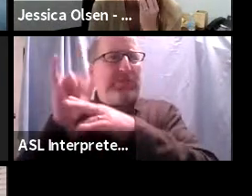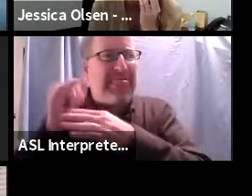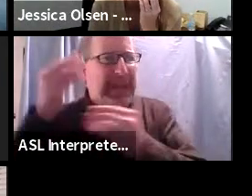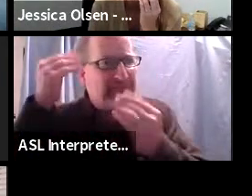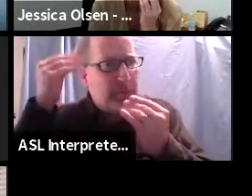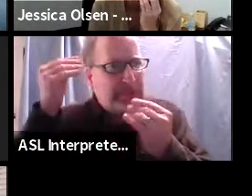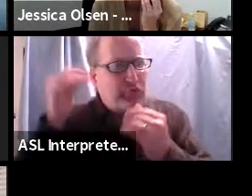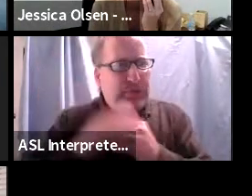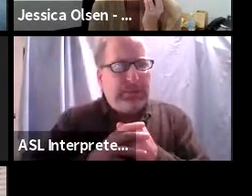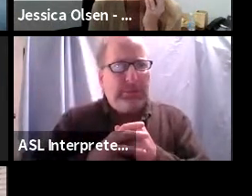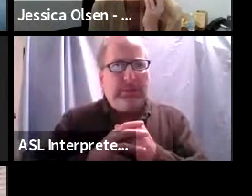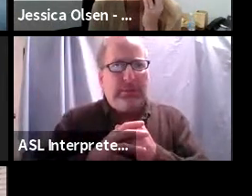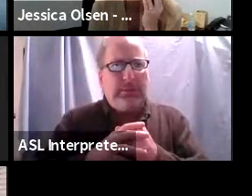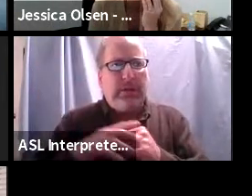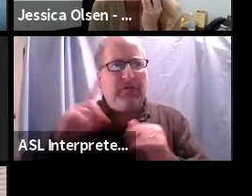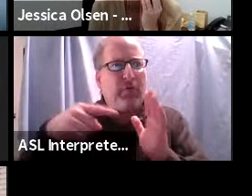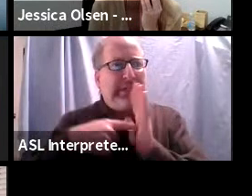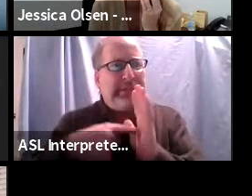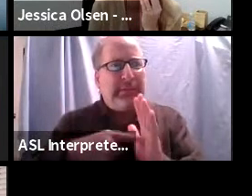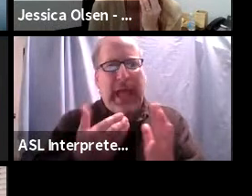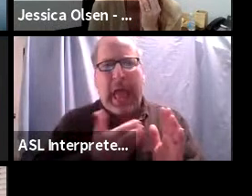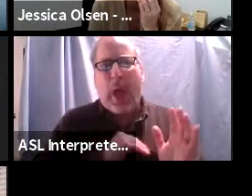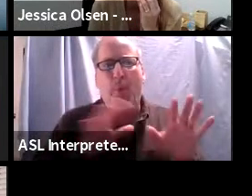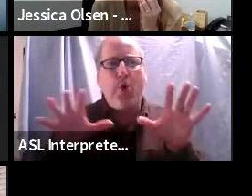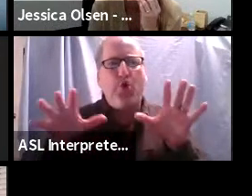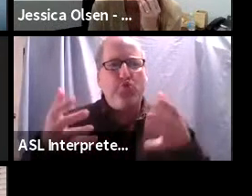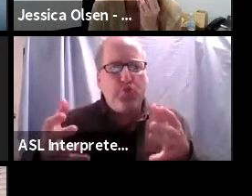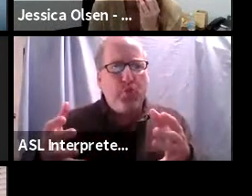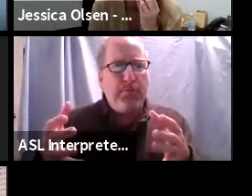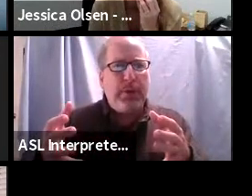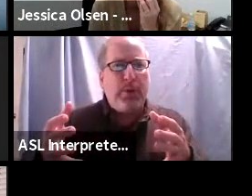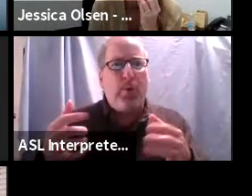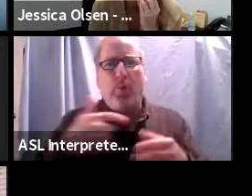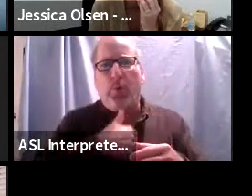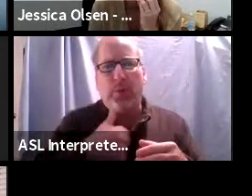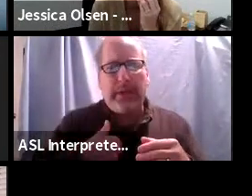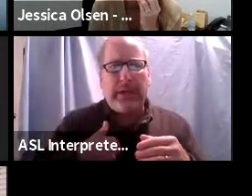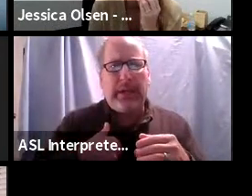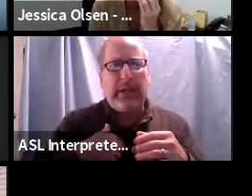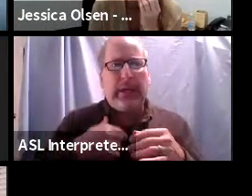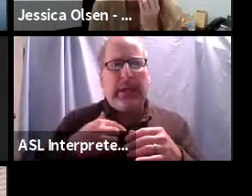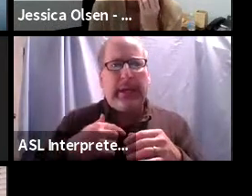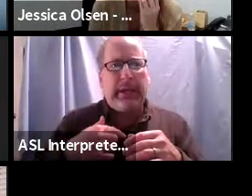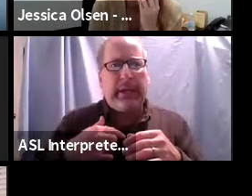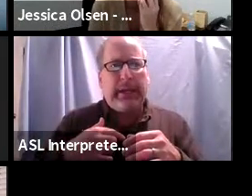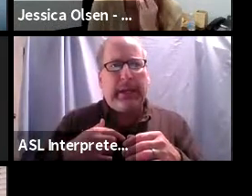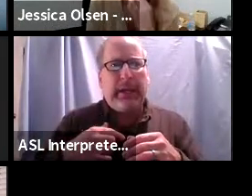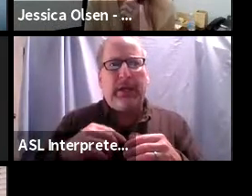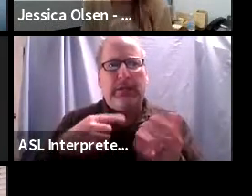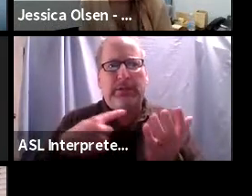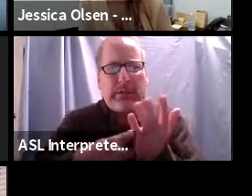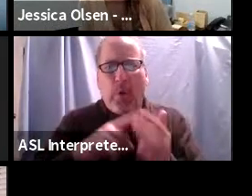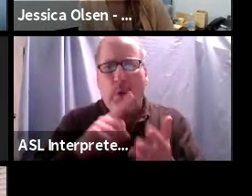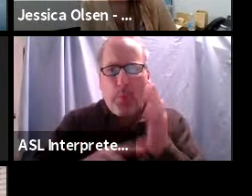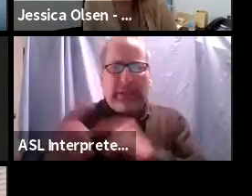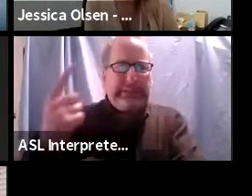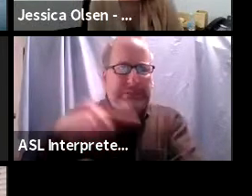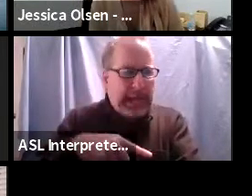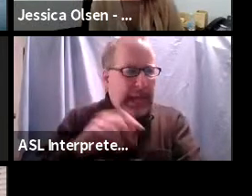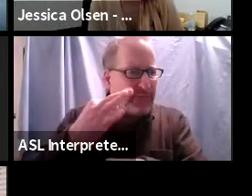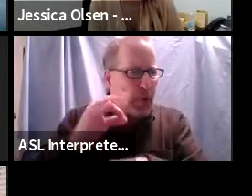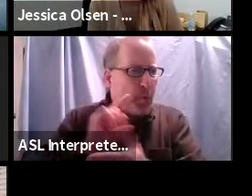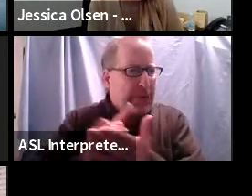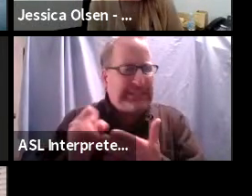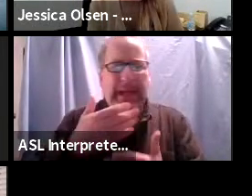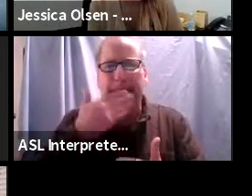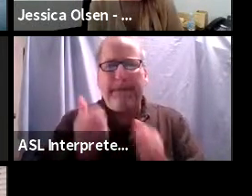So I mean, to use the example of like our group, we got as far as like what days of the days of the week work well,